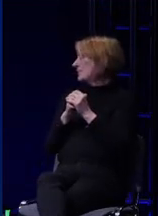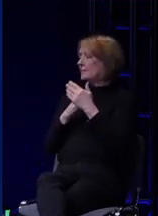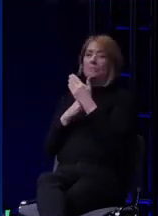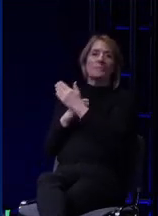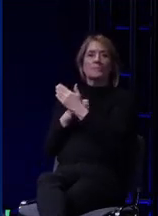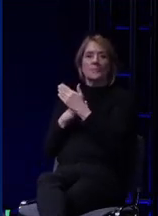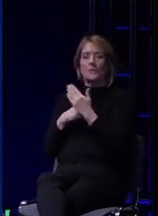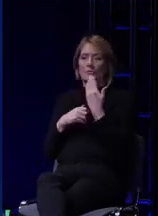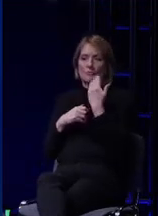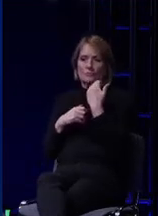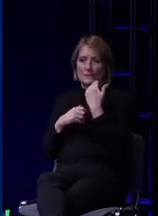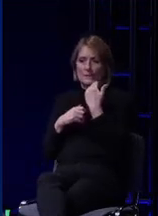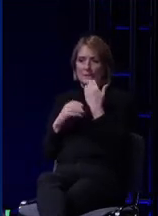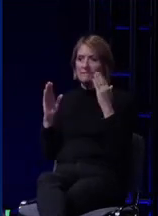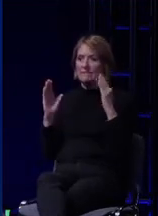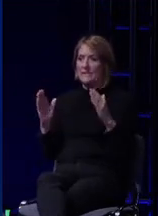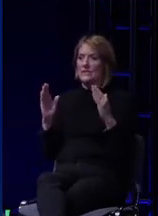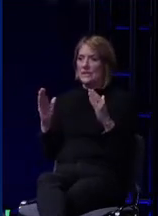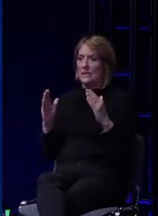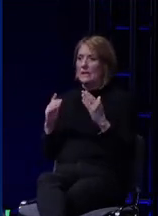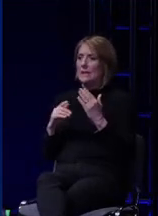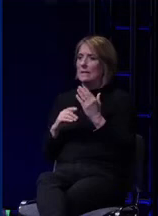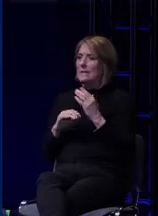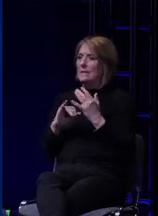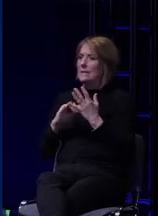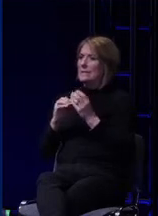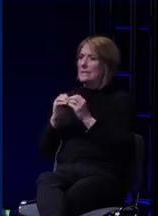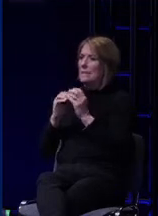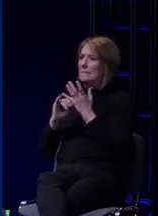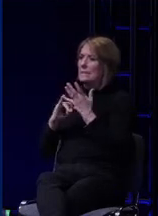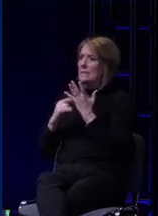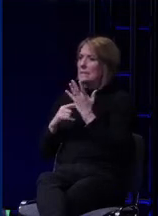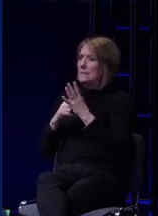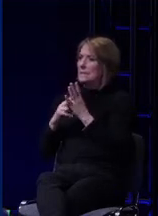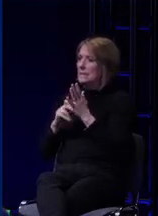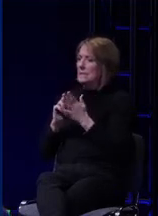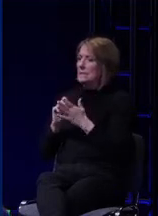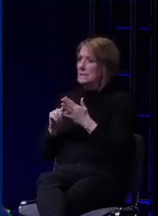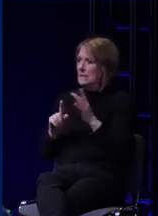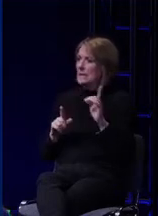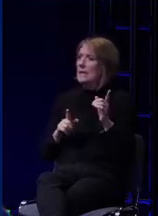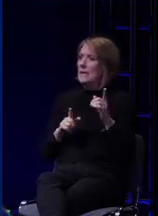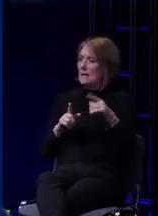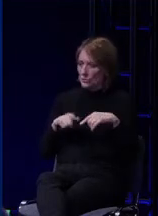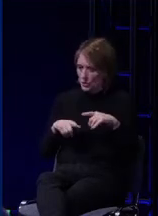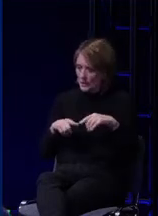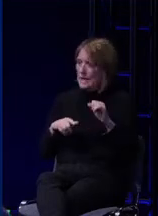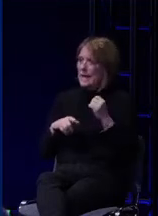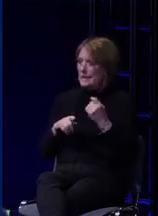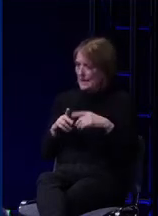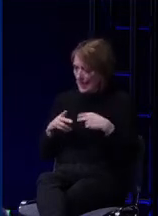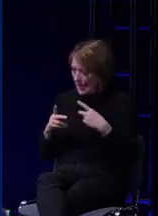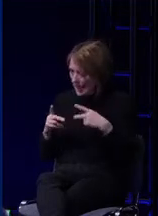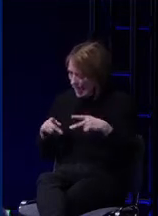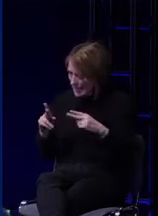On the recent feature, The Substance, and she also wrote it, is that correct? Yeah. Yeah. And produced it and edited it. Oh,